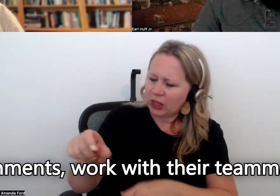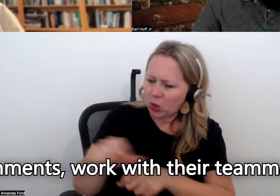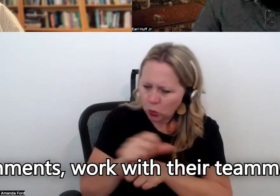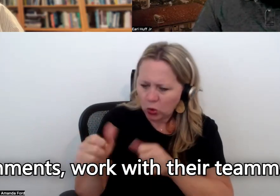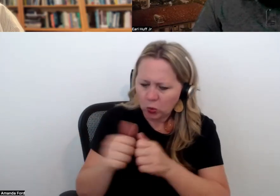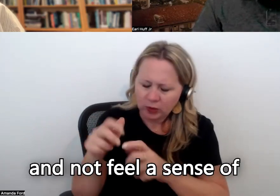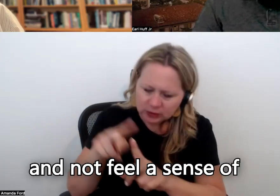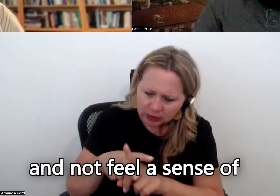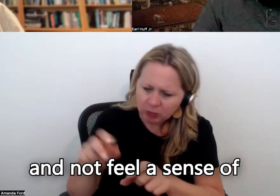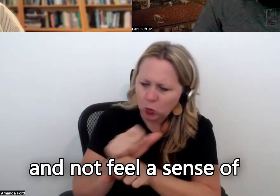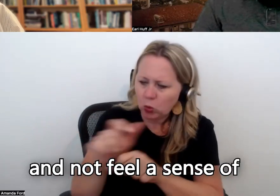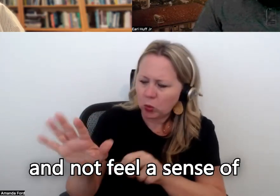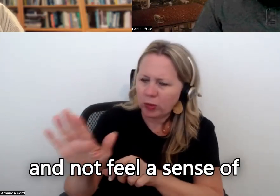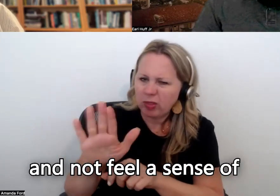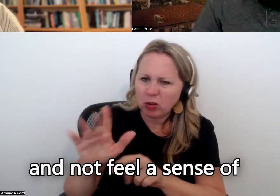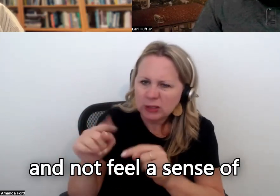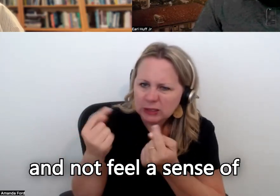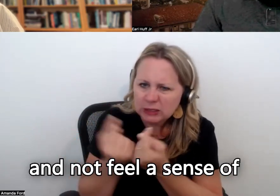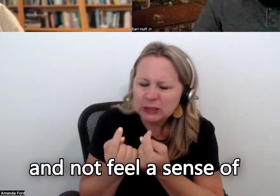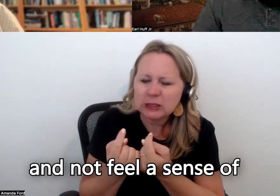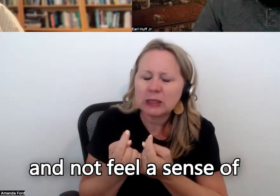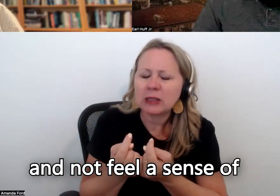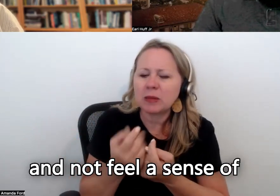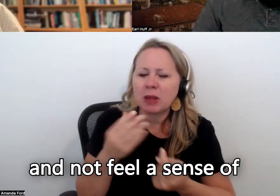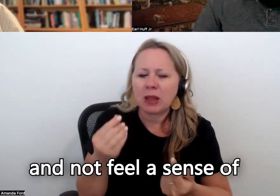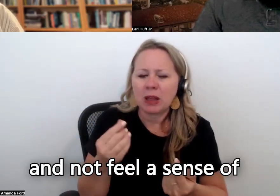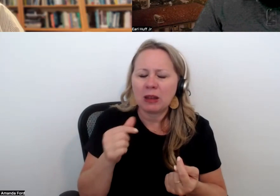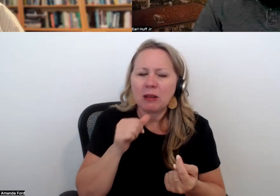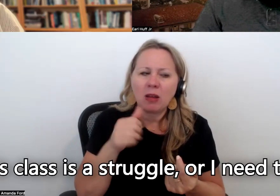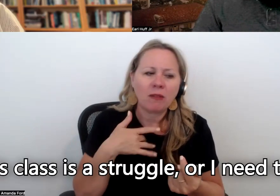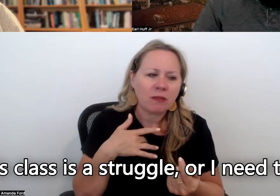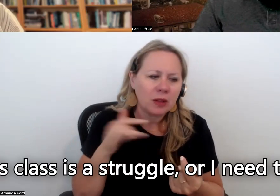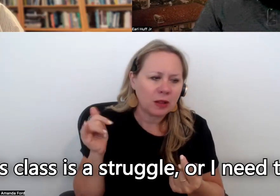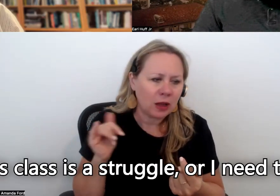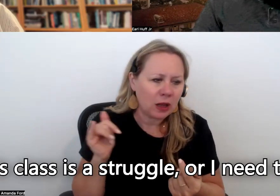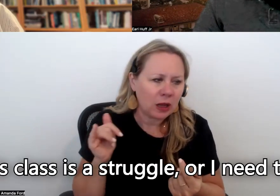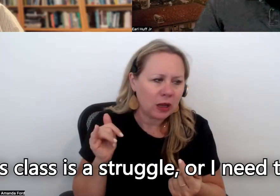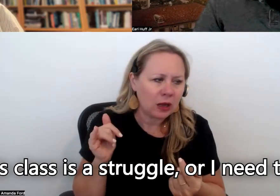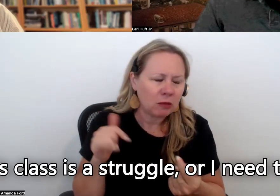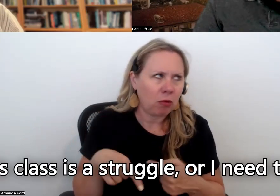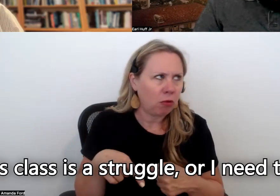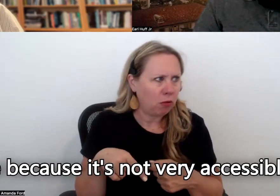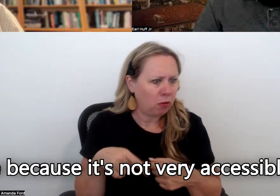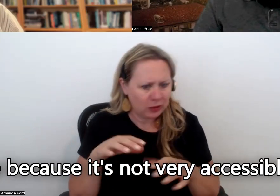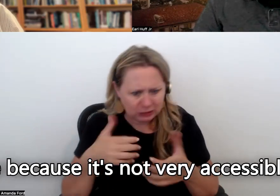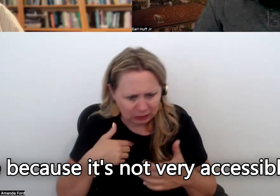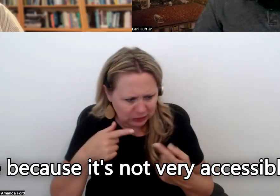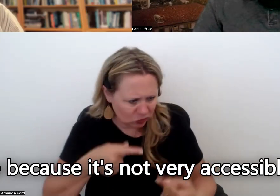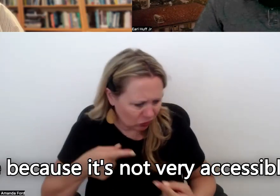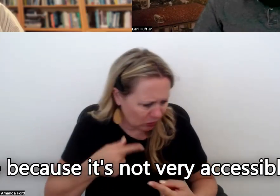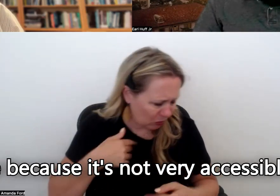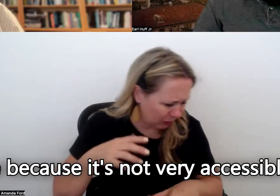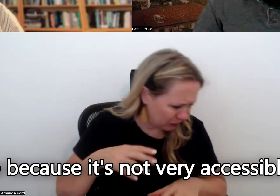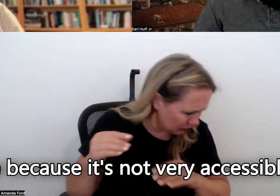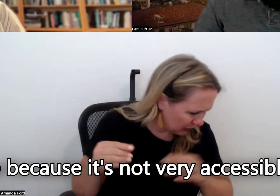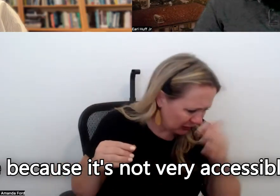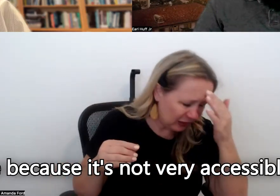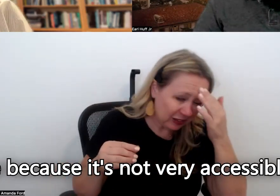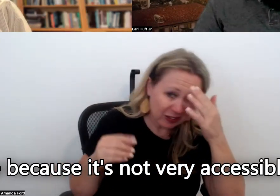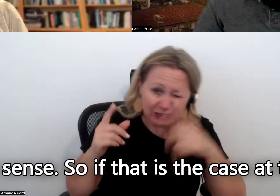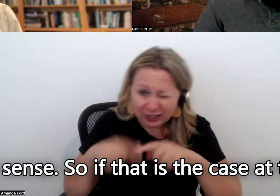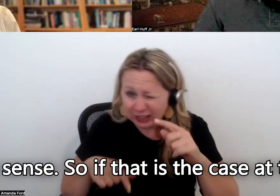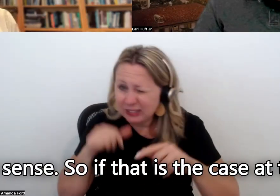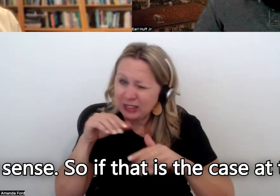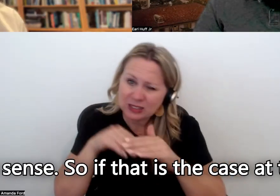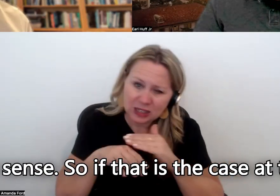with their teammates, and not feel a sense of this class is a struggle or I need to leave because it's not very accessible